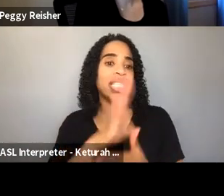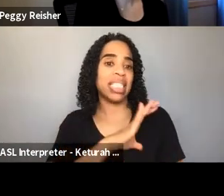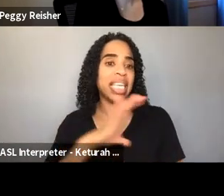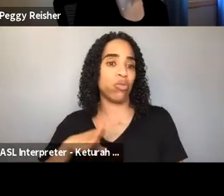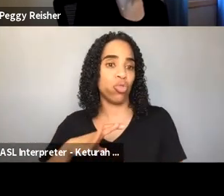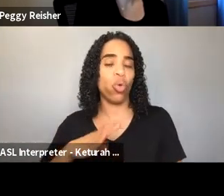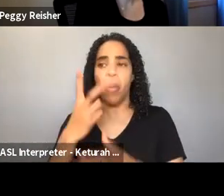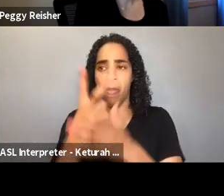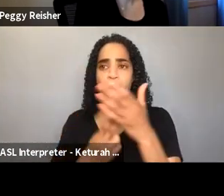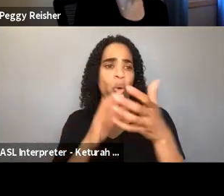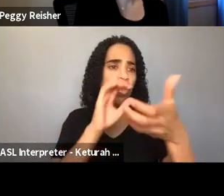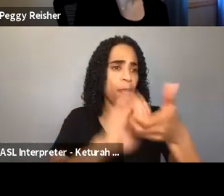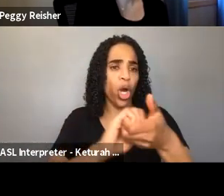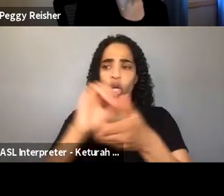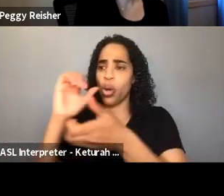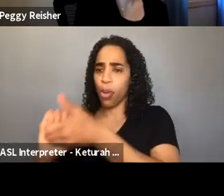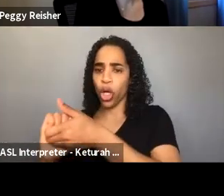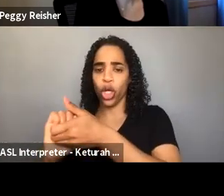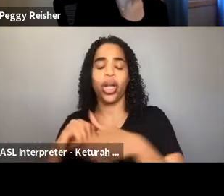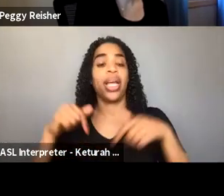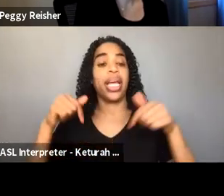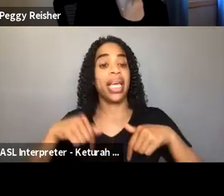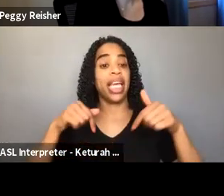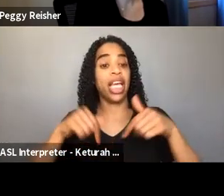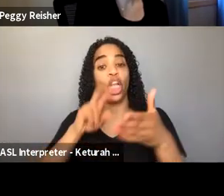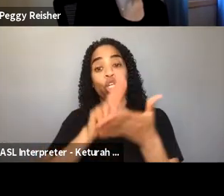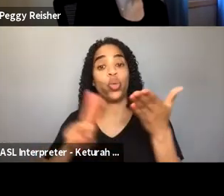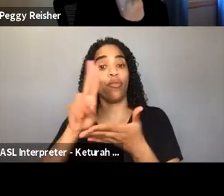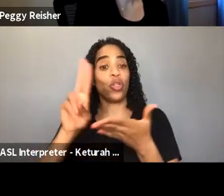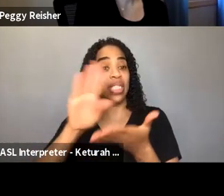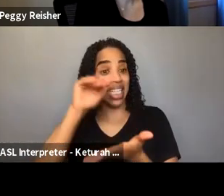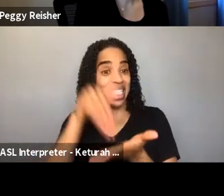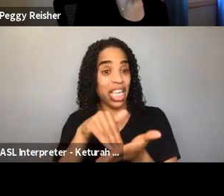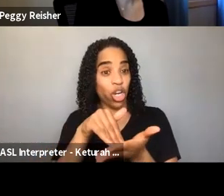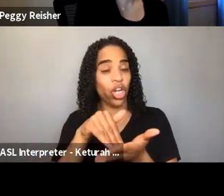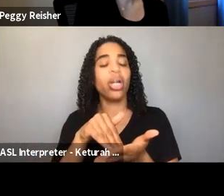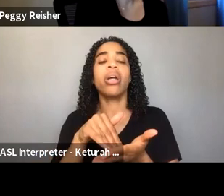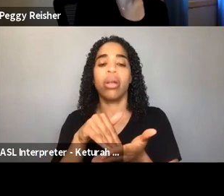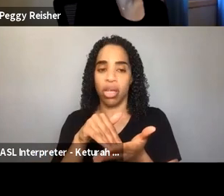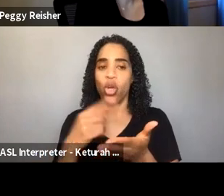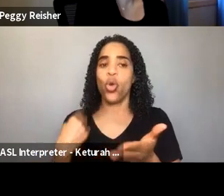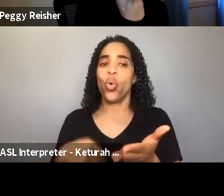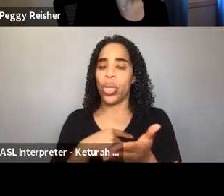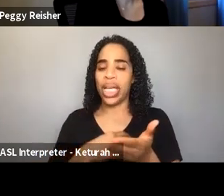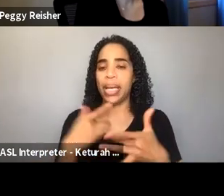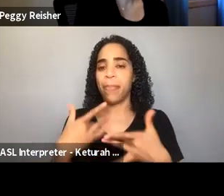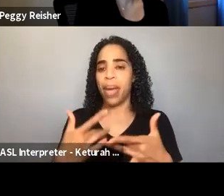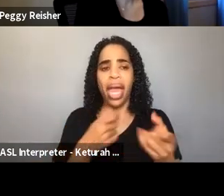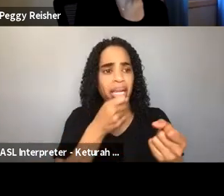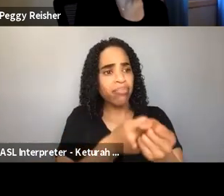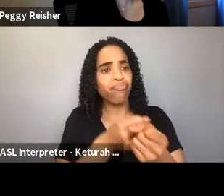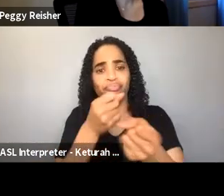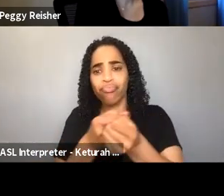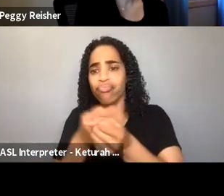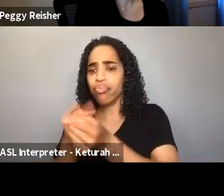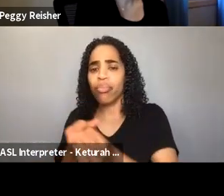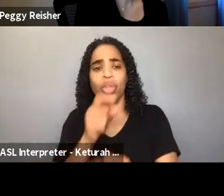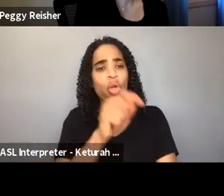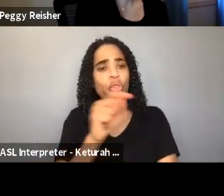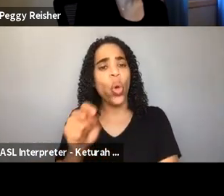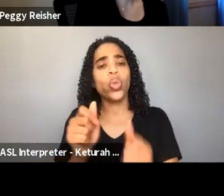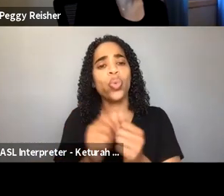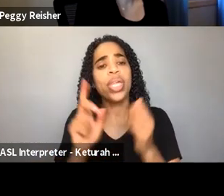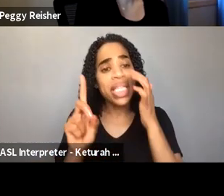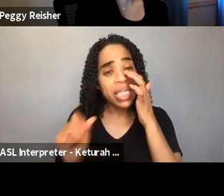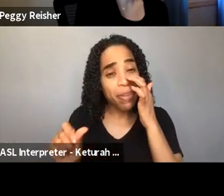with. But here at the University Center, we have a long history of supporting folks with